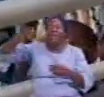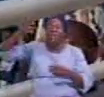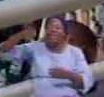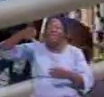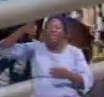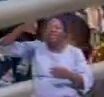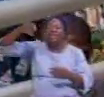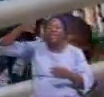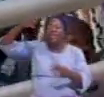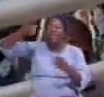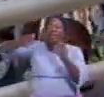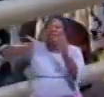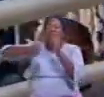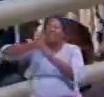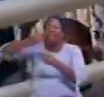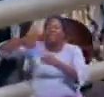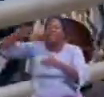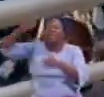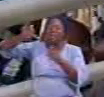higher,